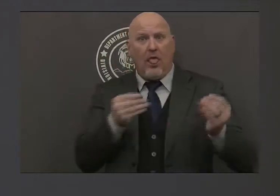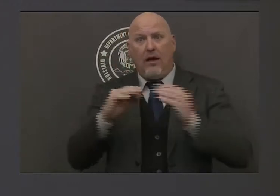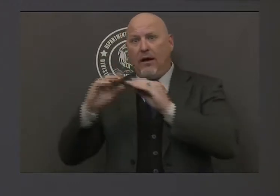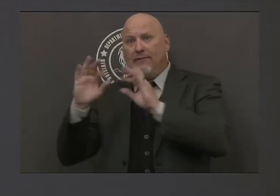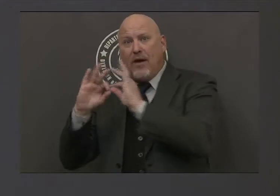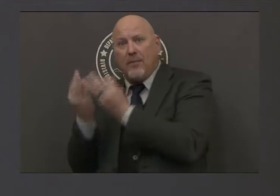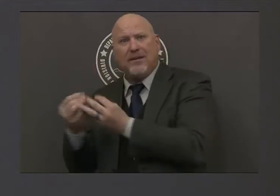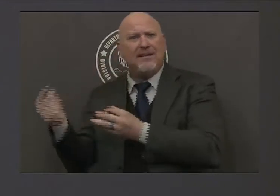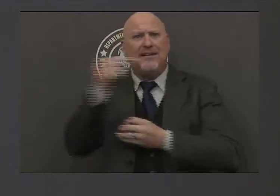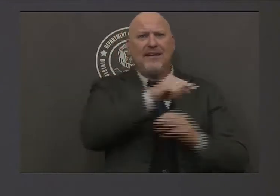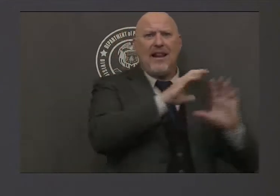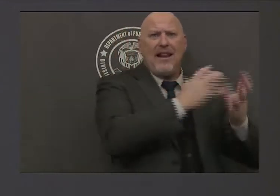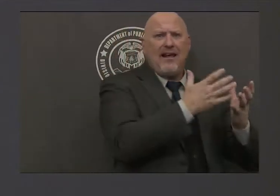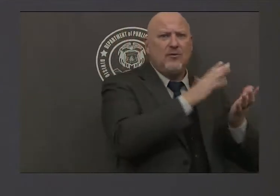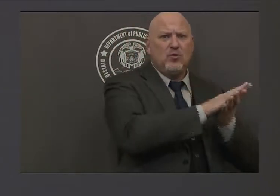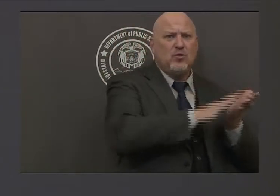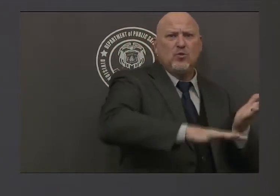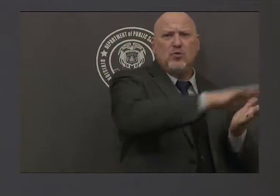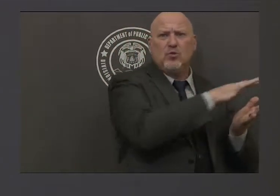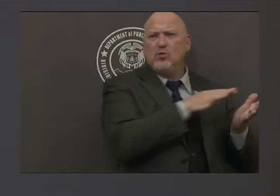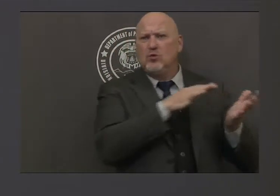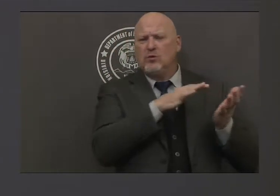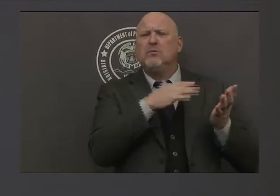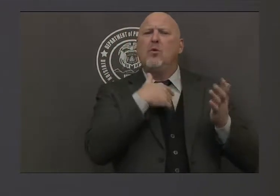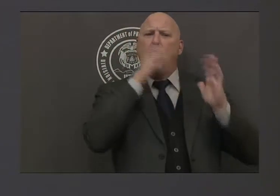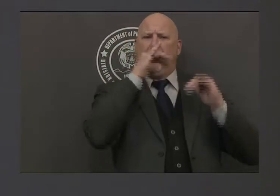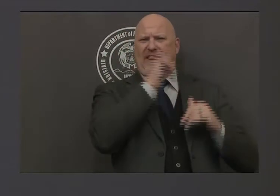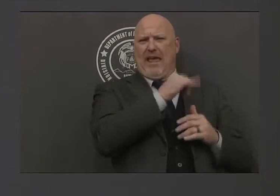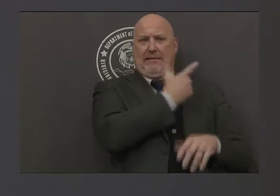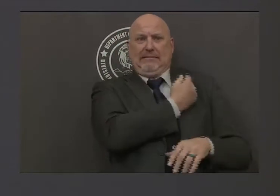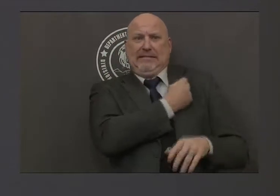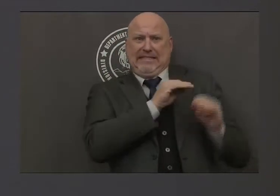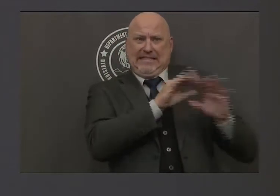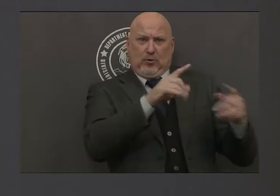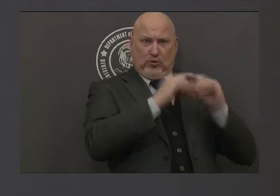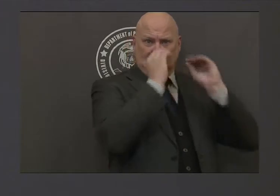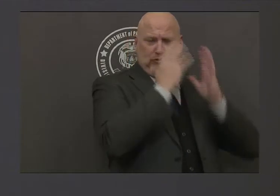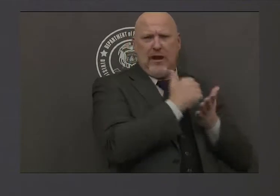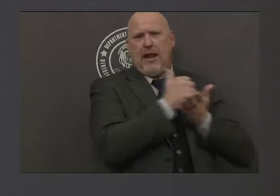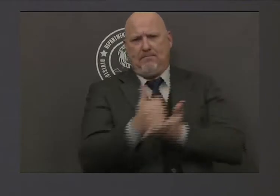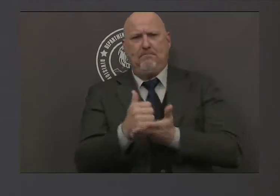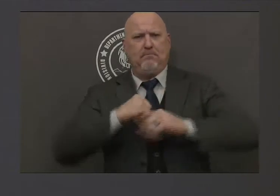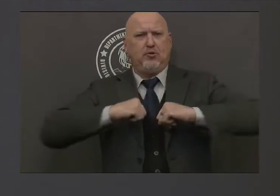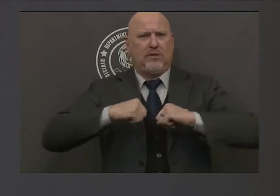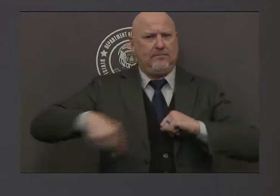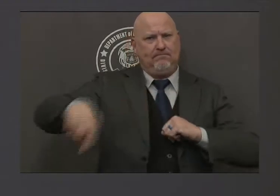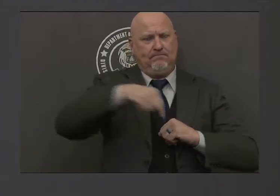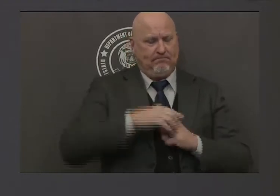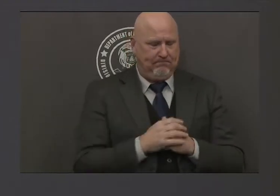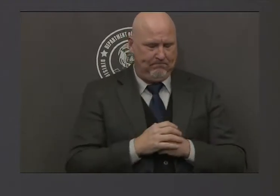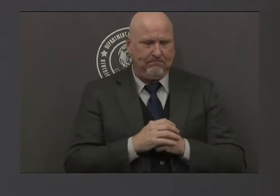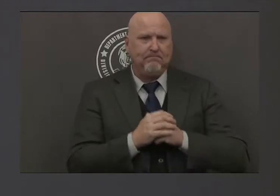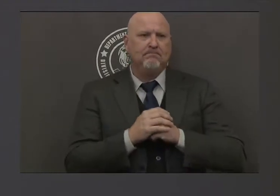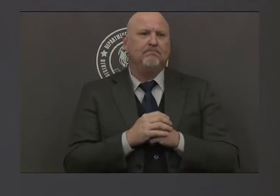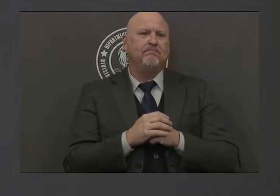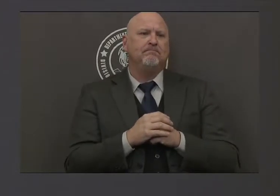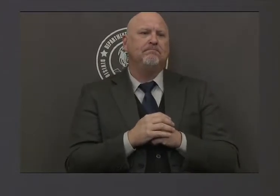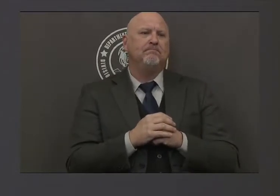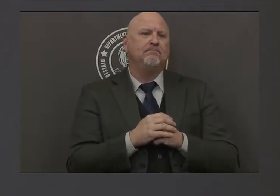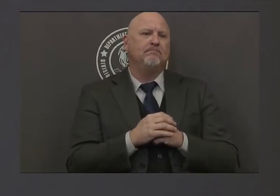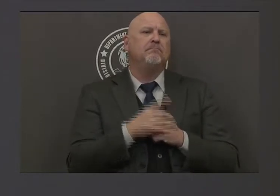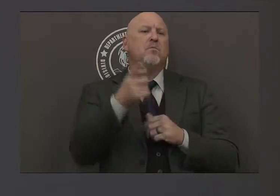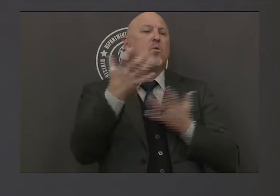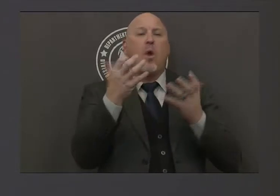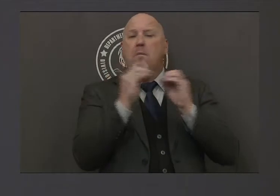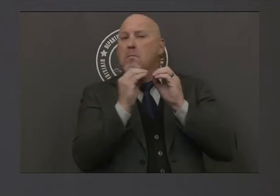with education K through 12. By the way, you can learn more about our distribution plans and all